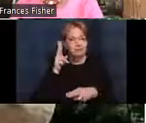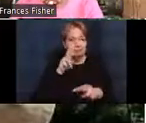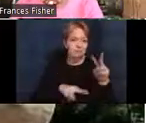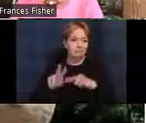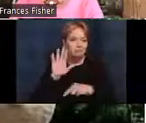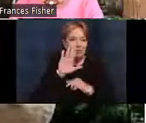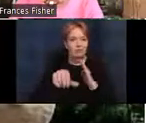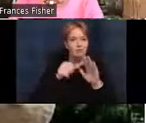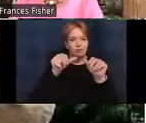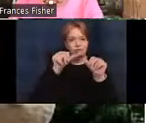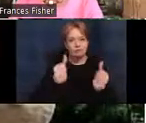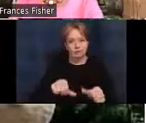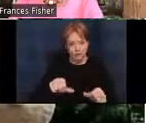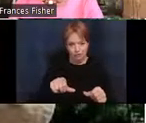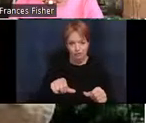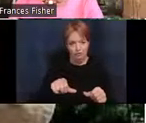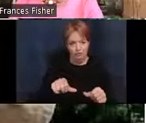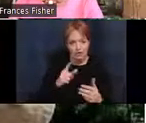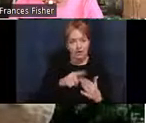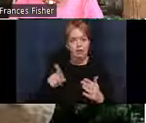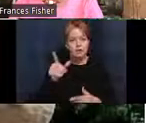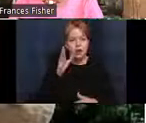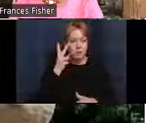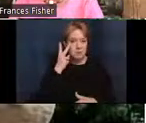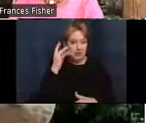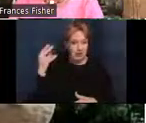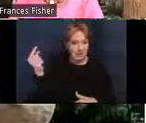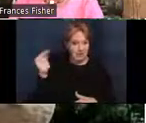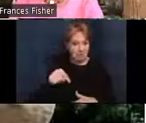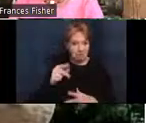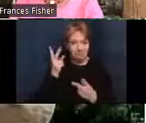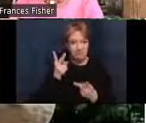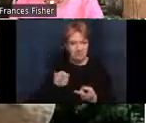Sculpture Gardens and what you will see if you come to